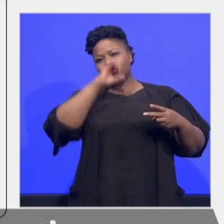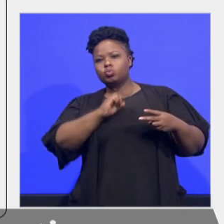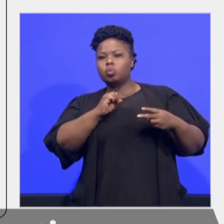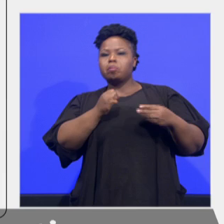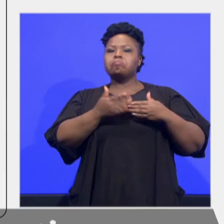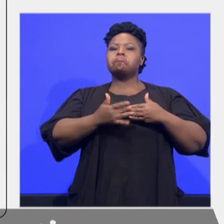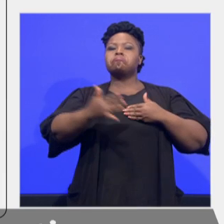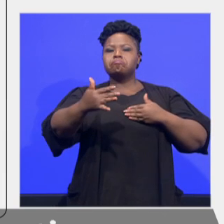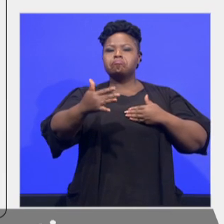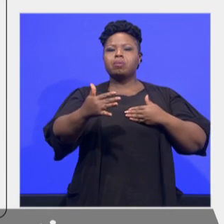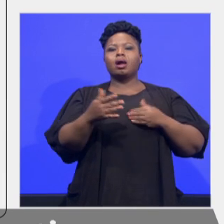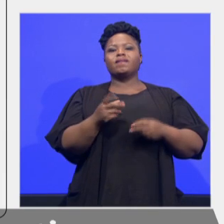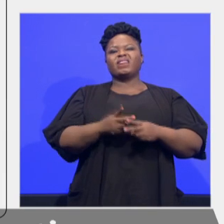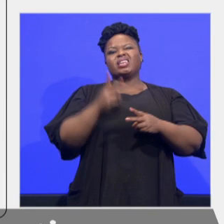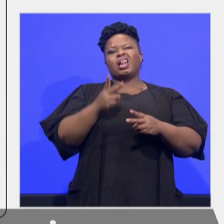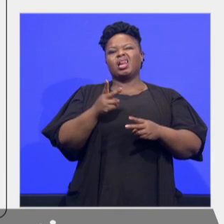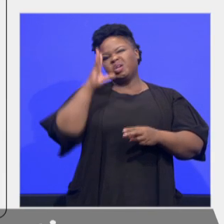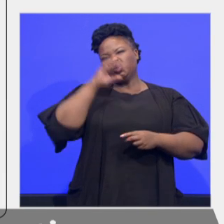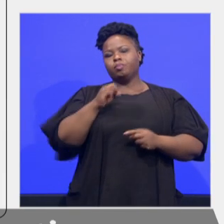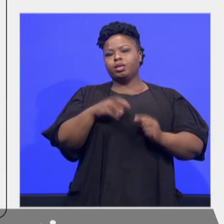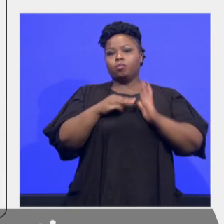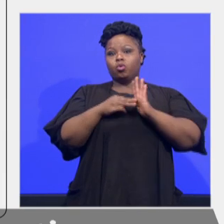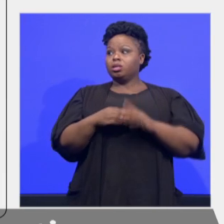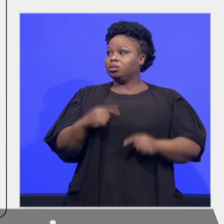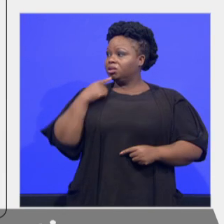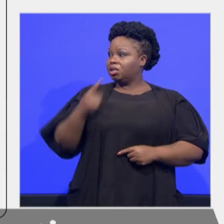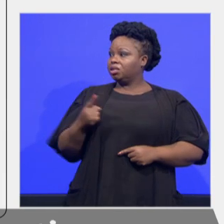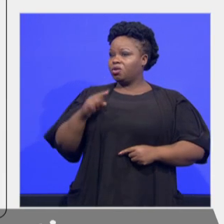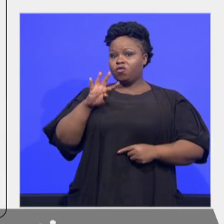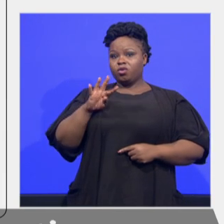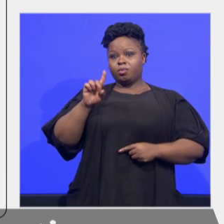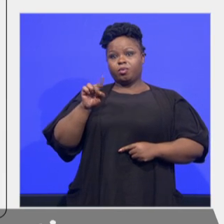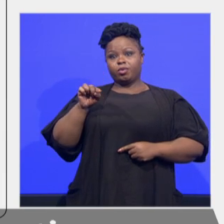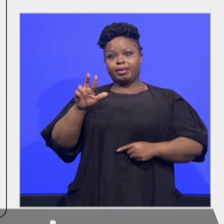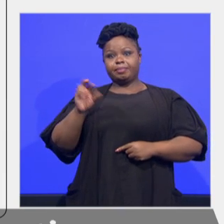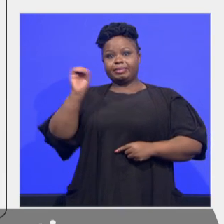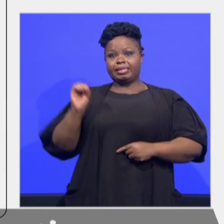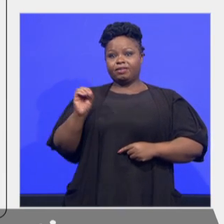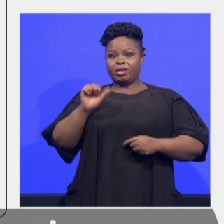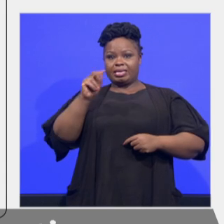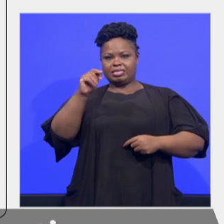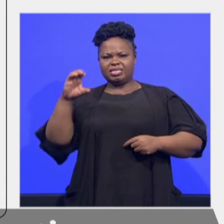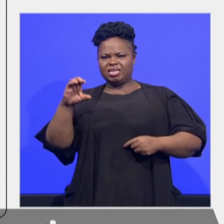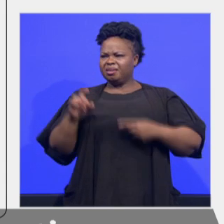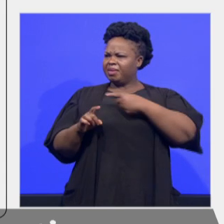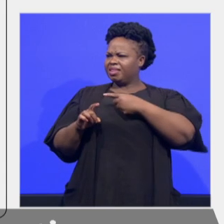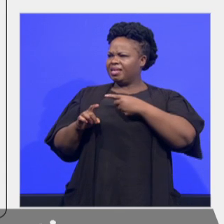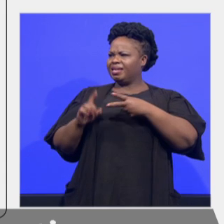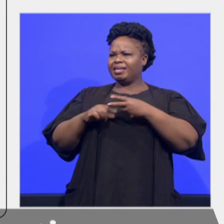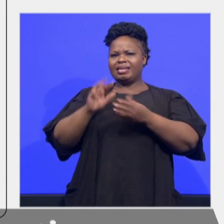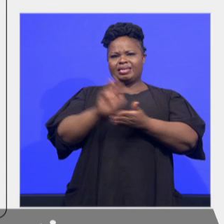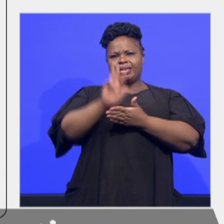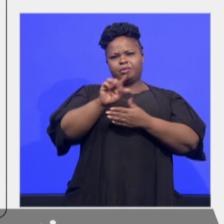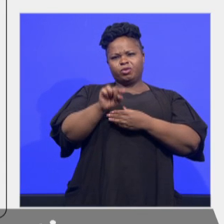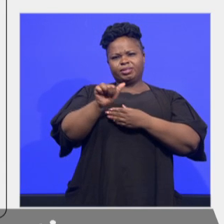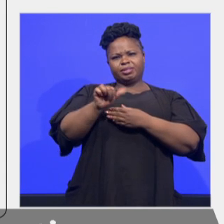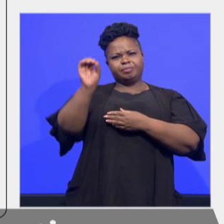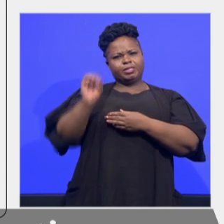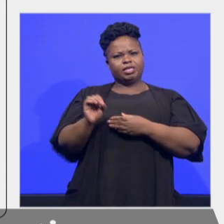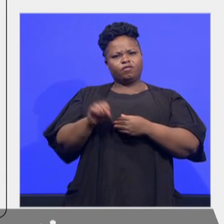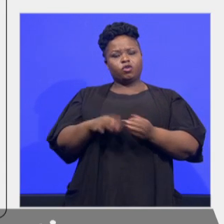the CSIR model. Your model has predicted 41.8% for the ANC with 19.6% of the